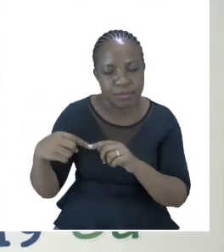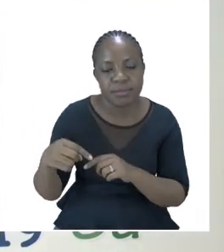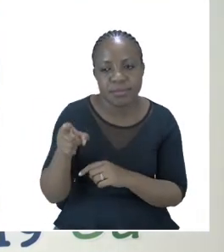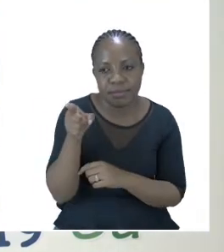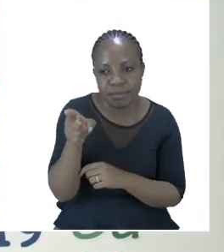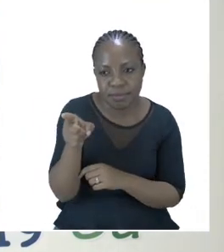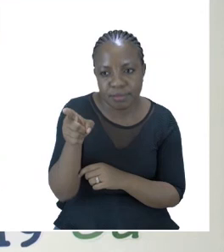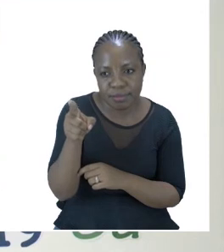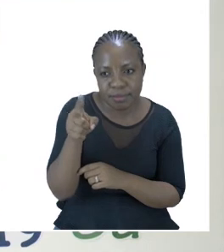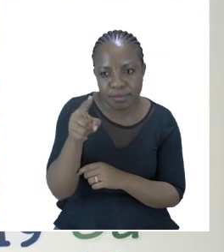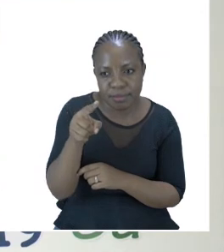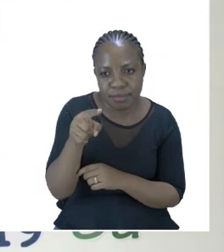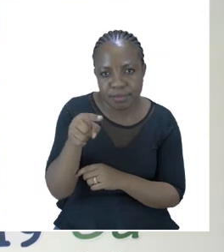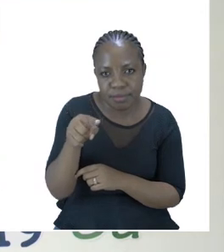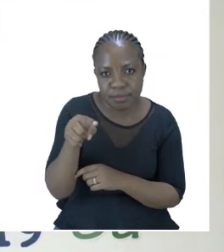Round